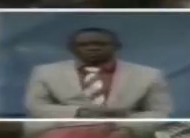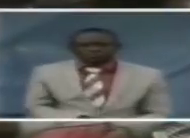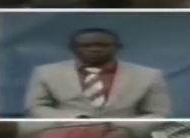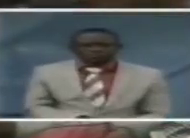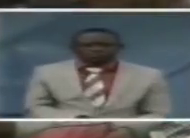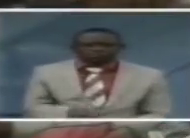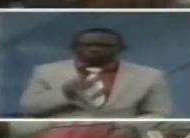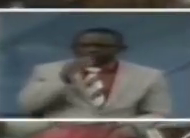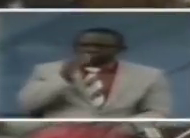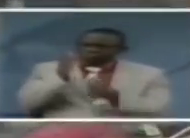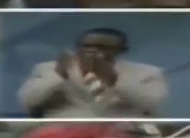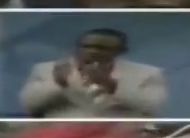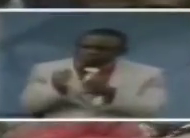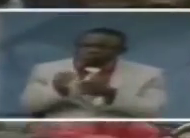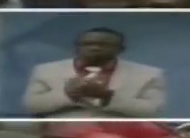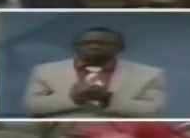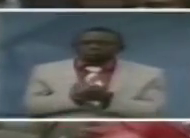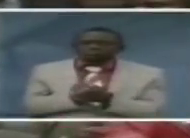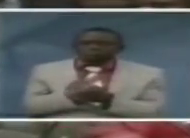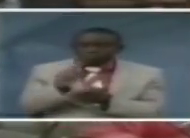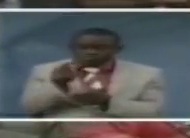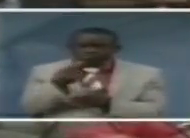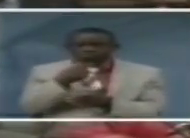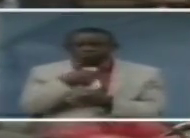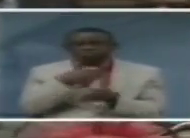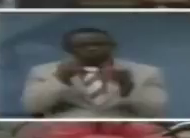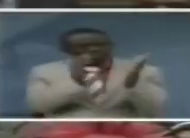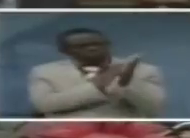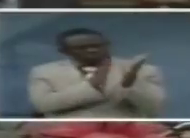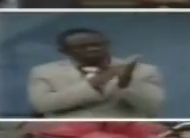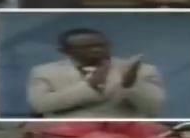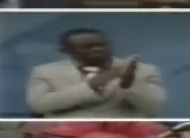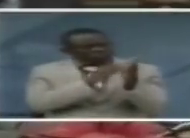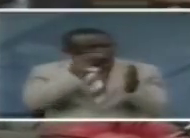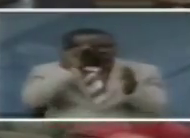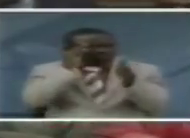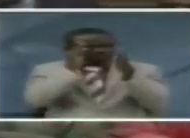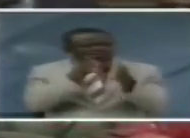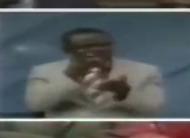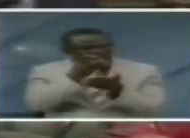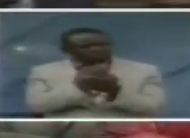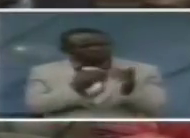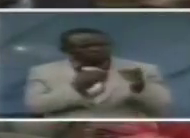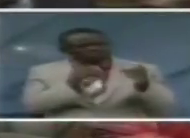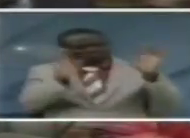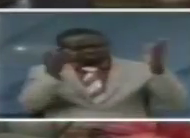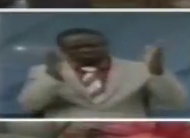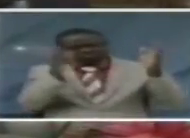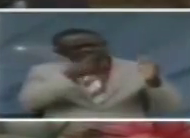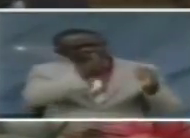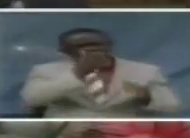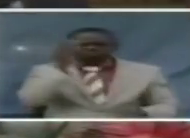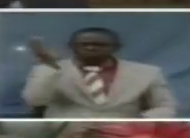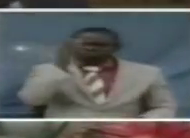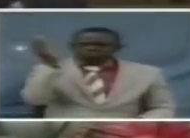of the national budget for 2018. Sir, firstly, allow me to congratulate the